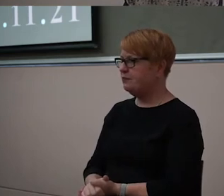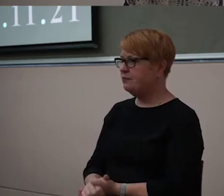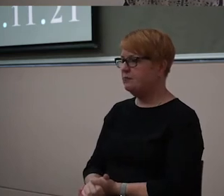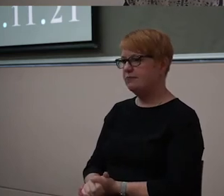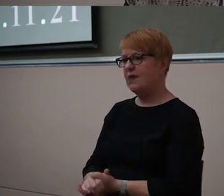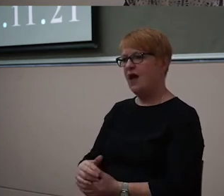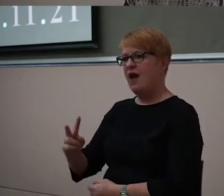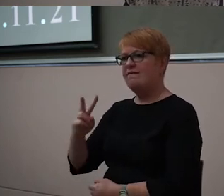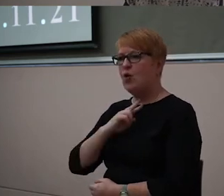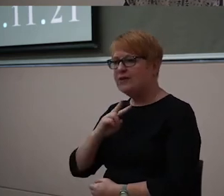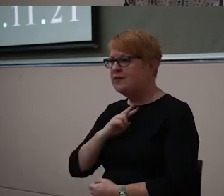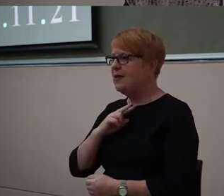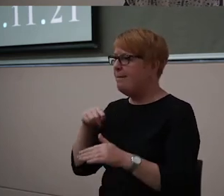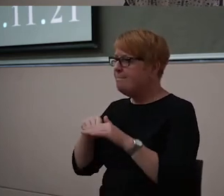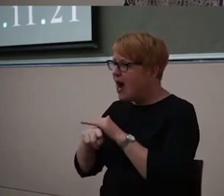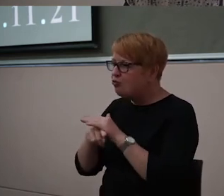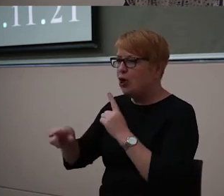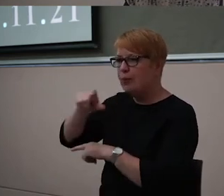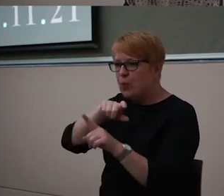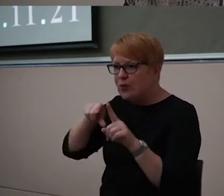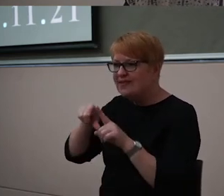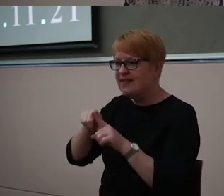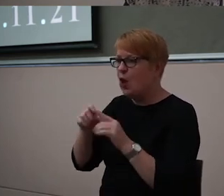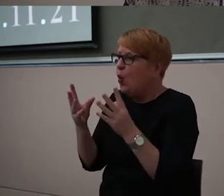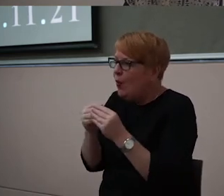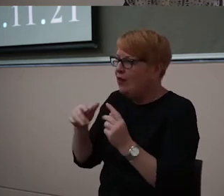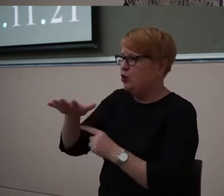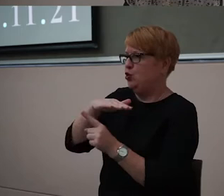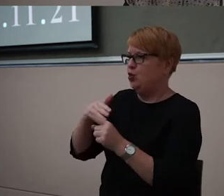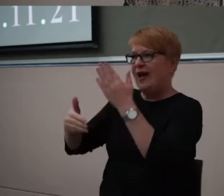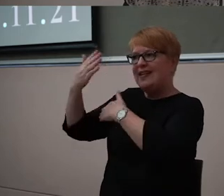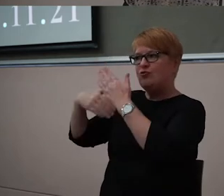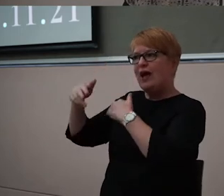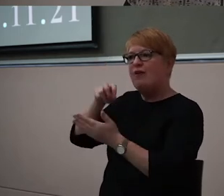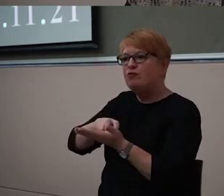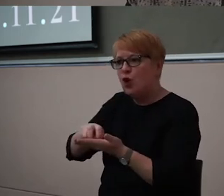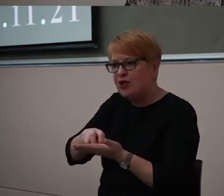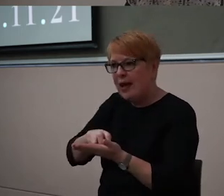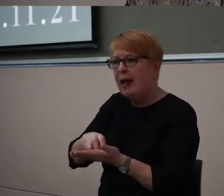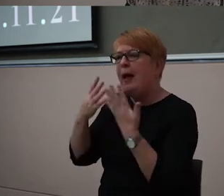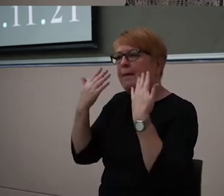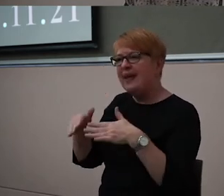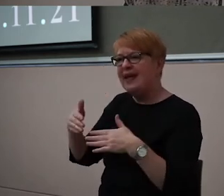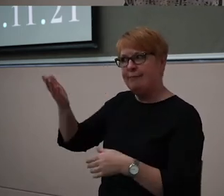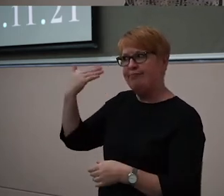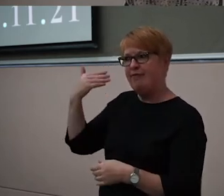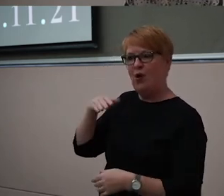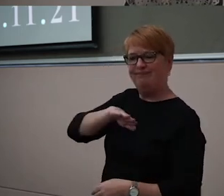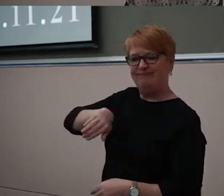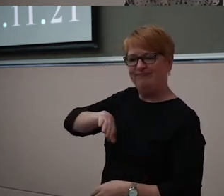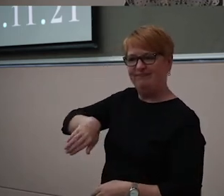voices of migrant communities within the social history of Rochdale, which have historically been marginalised and